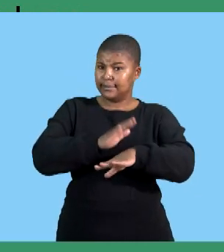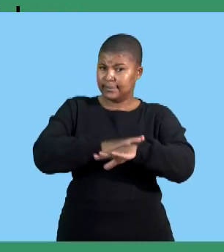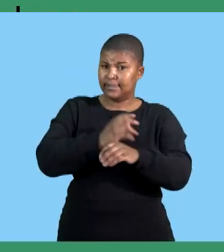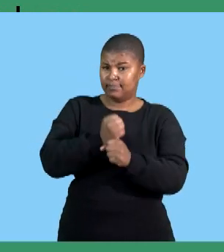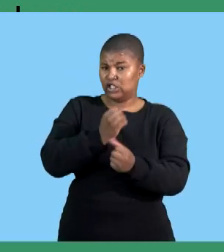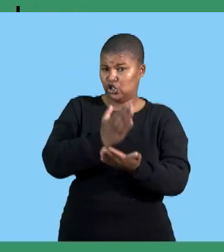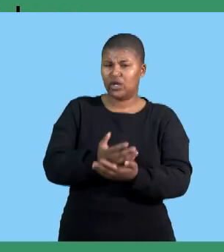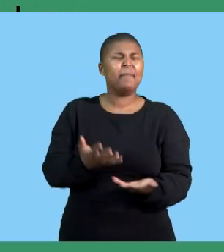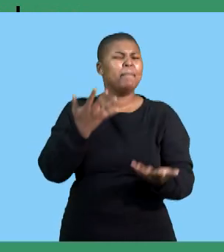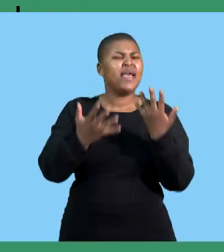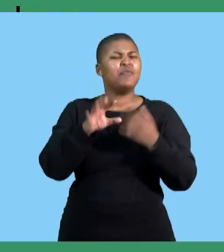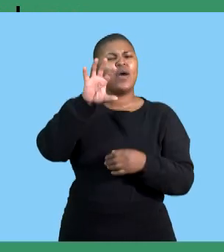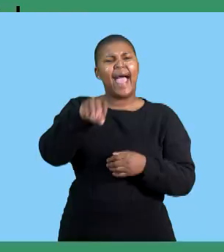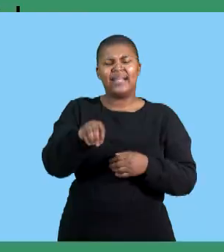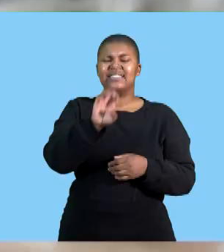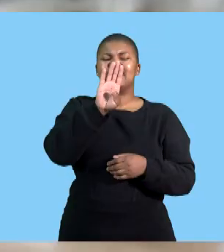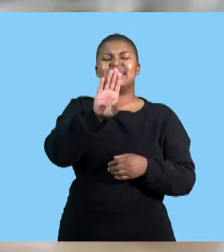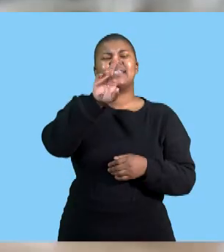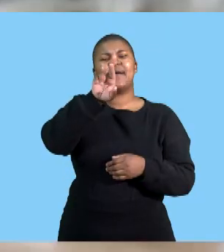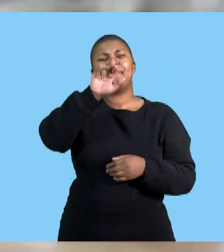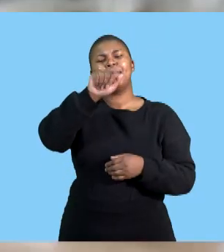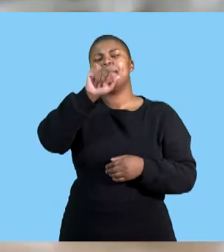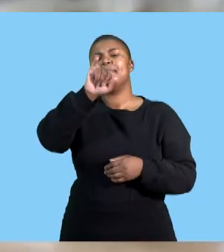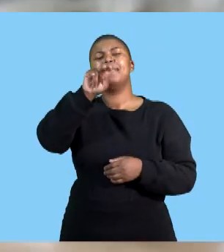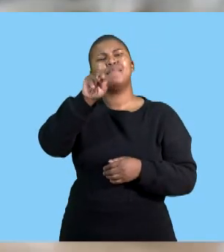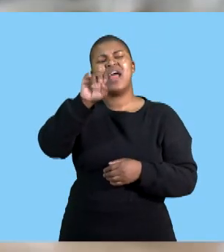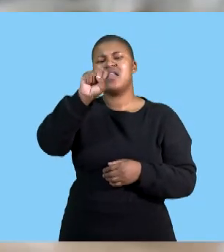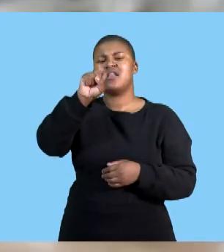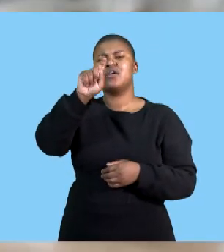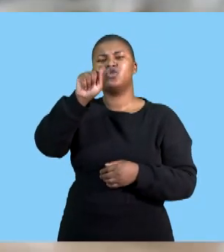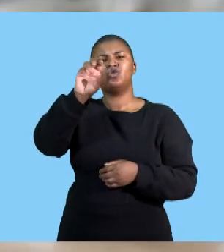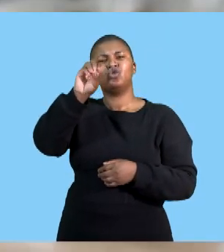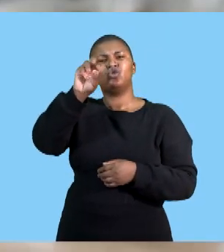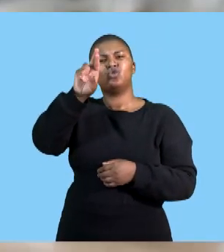is brainstorming? Remember, in the workplace, employees can be